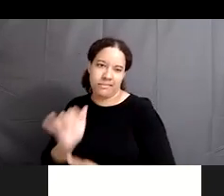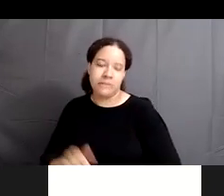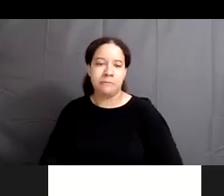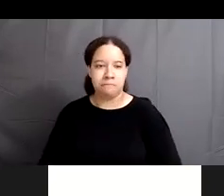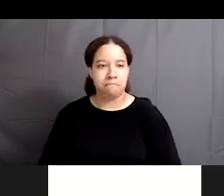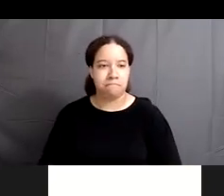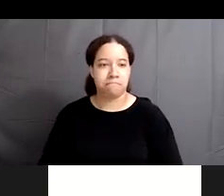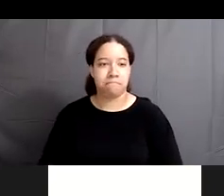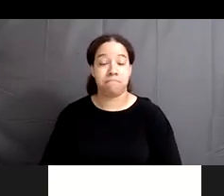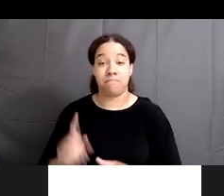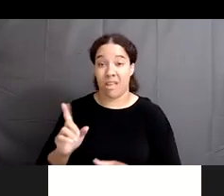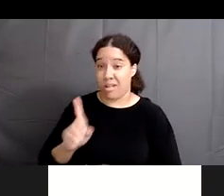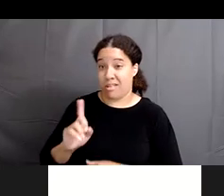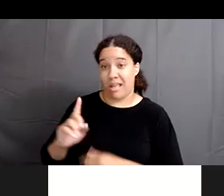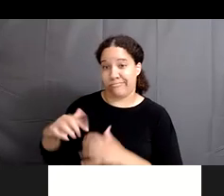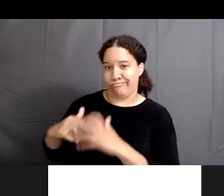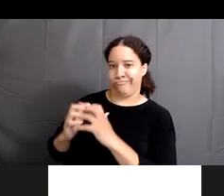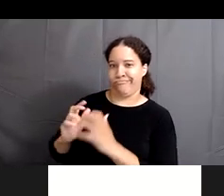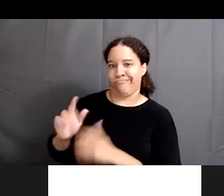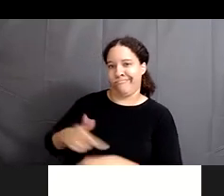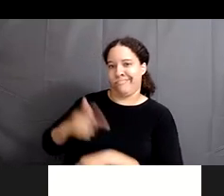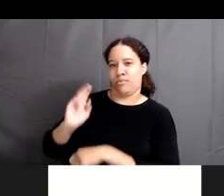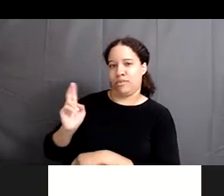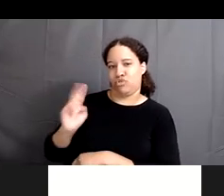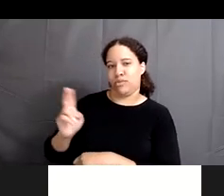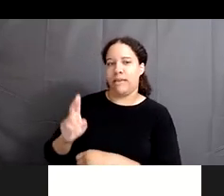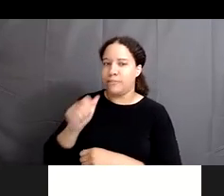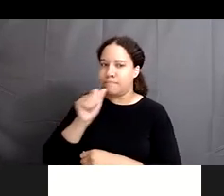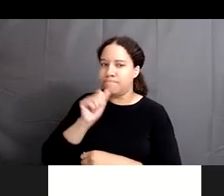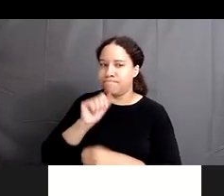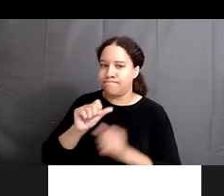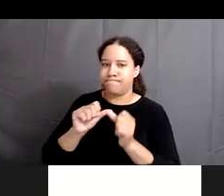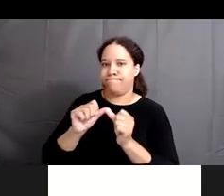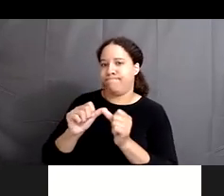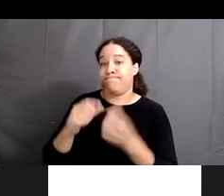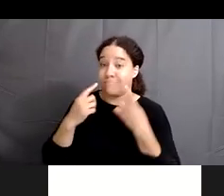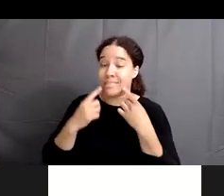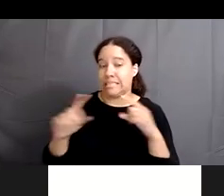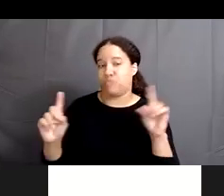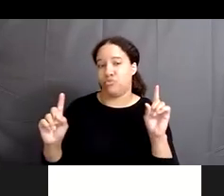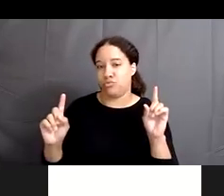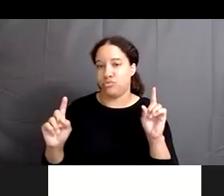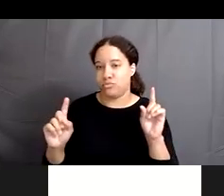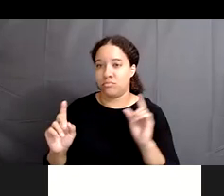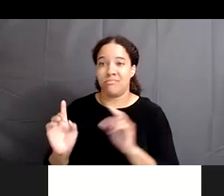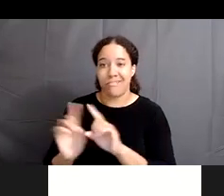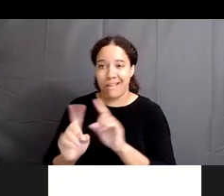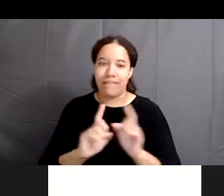and has a long history of being that way, and also exists in nearly every industry and sector of the